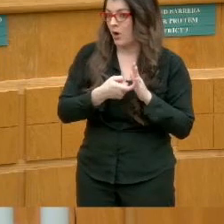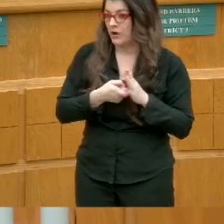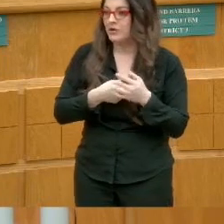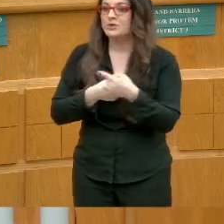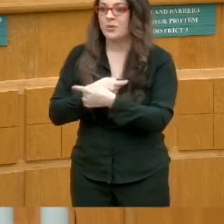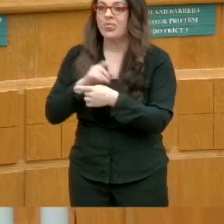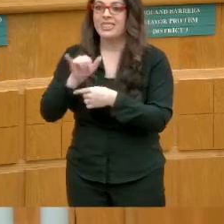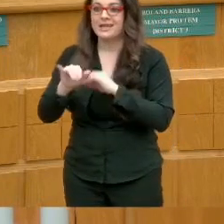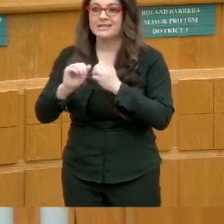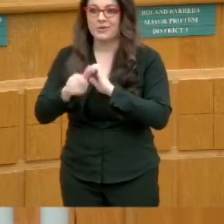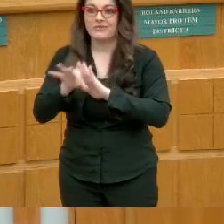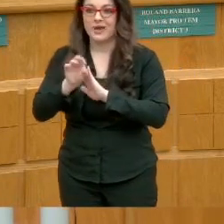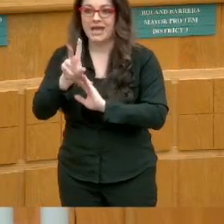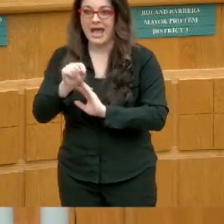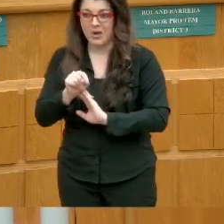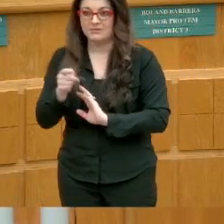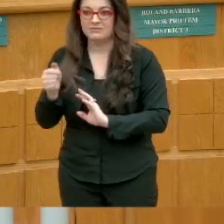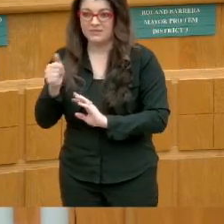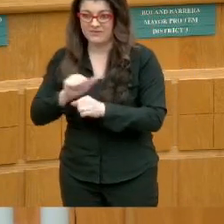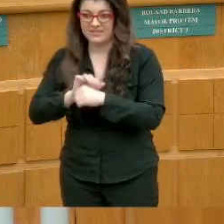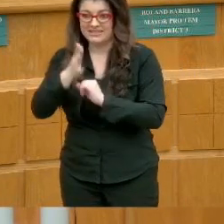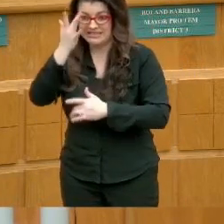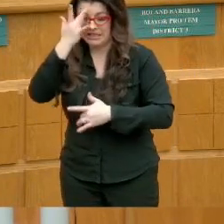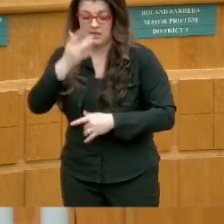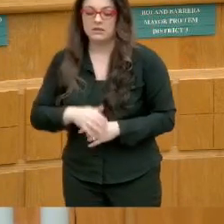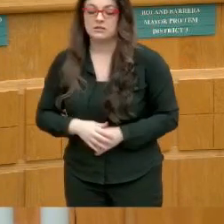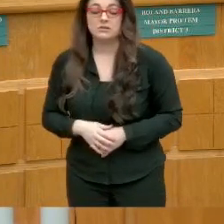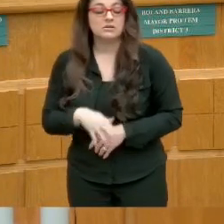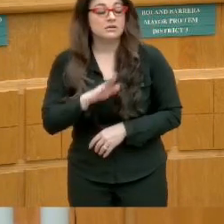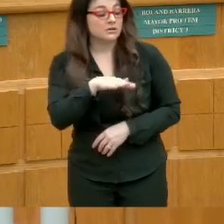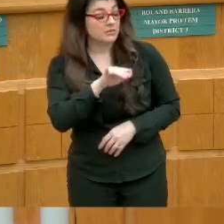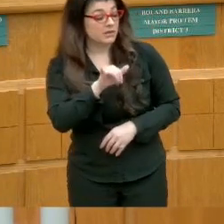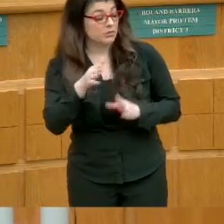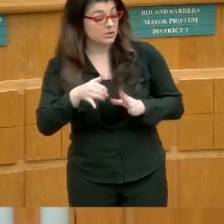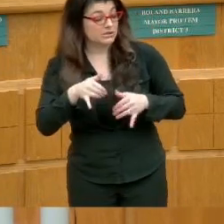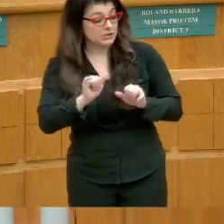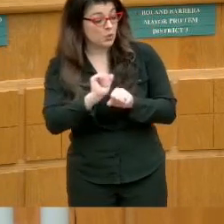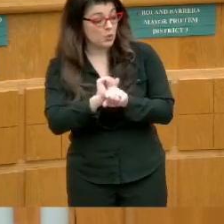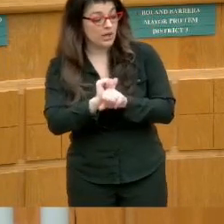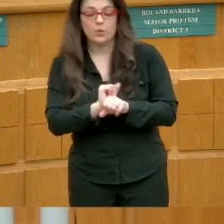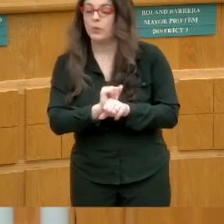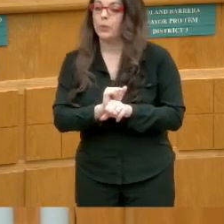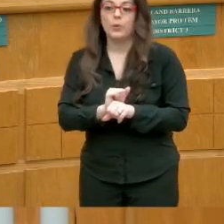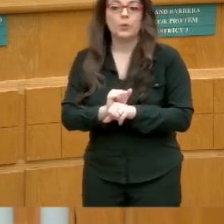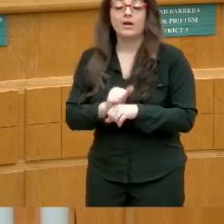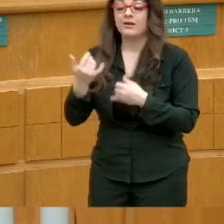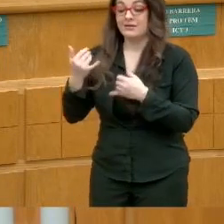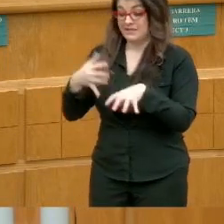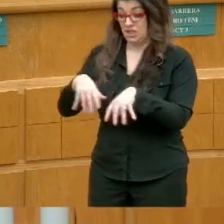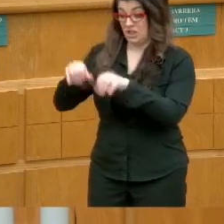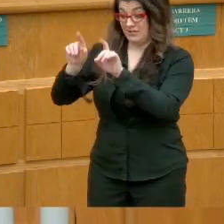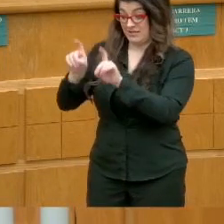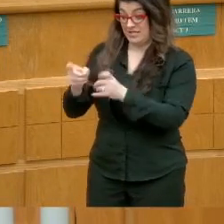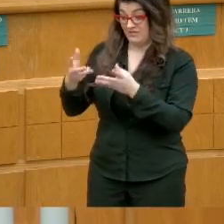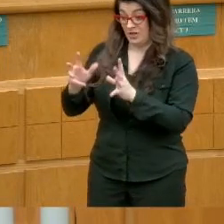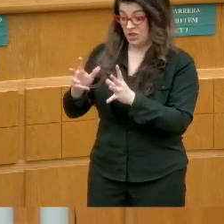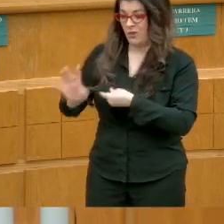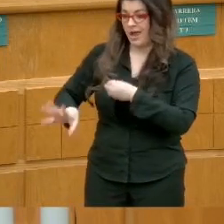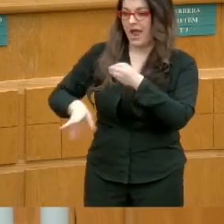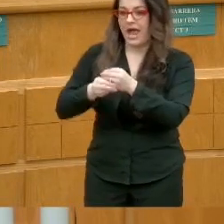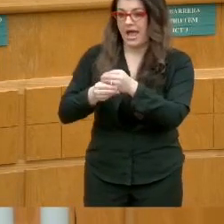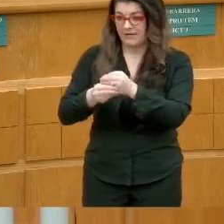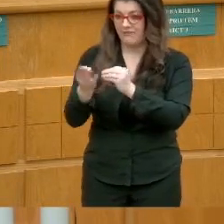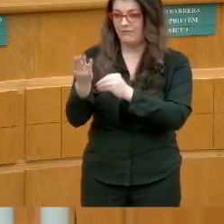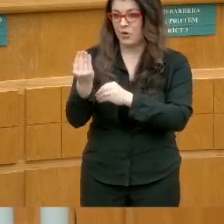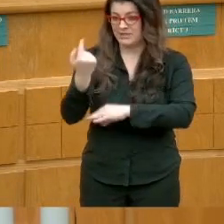or? No, the individual's actually now, since they took the test, now we did the another 14-day of quarantine. And so that's why we're saying